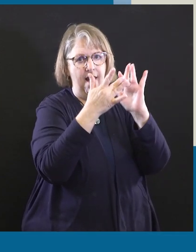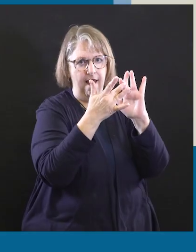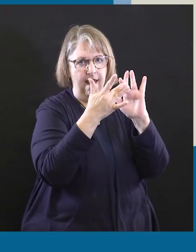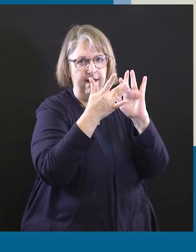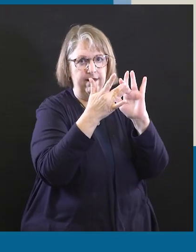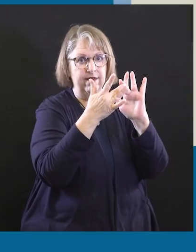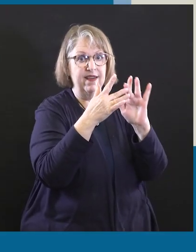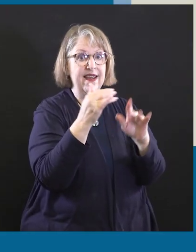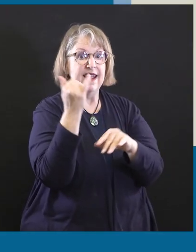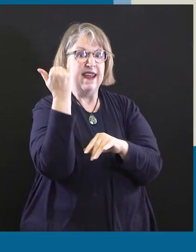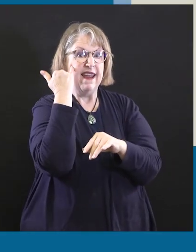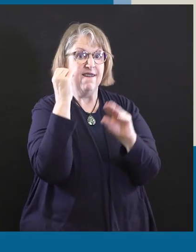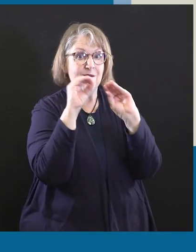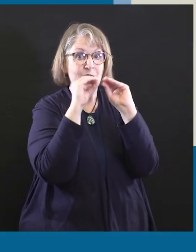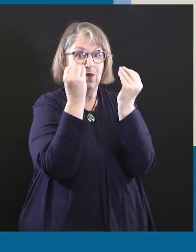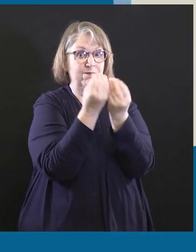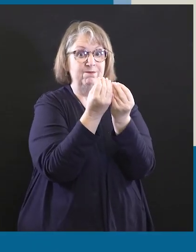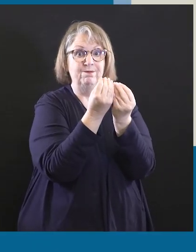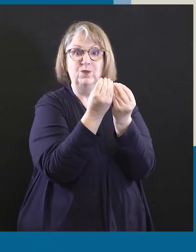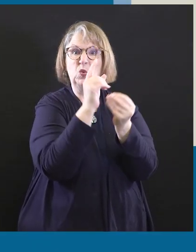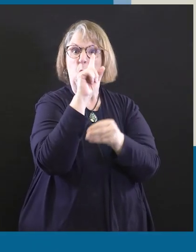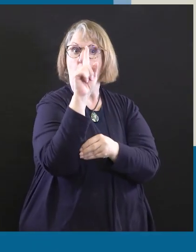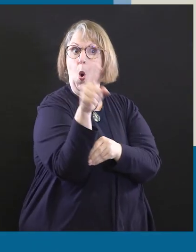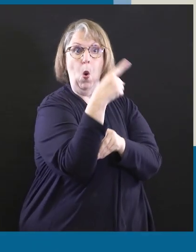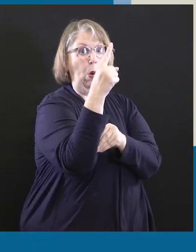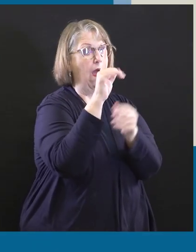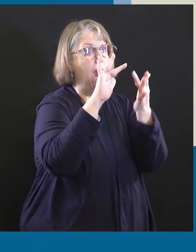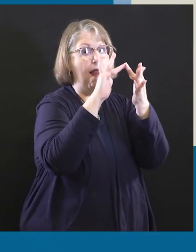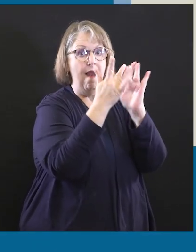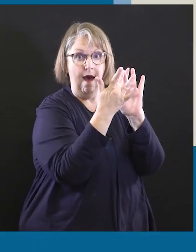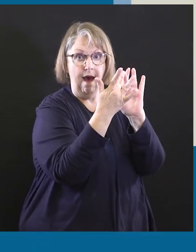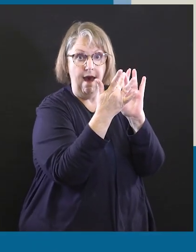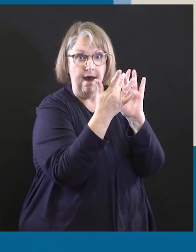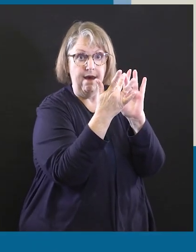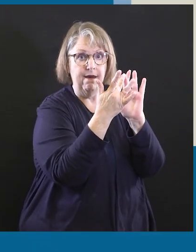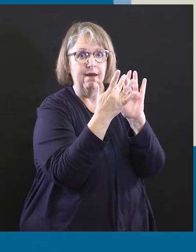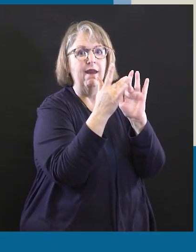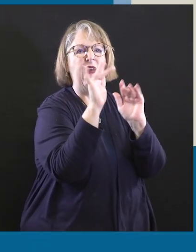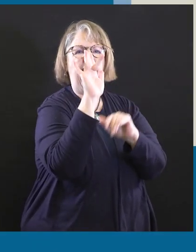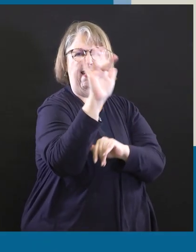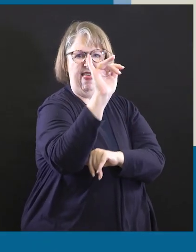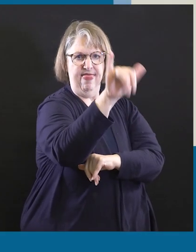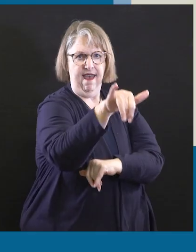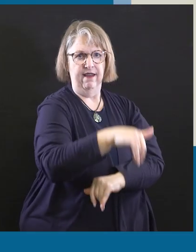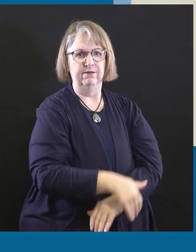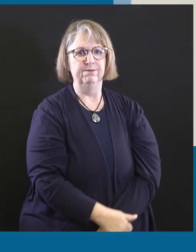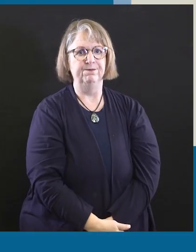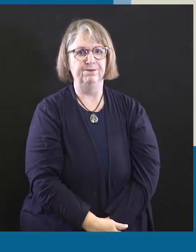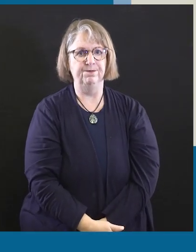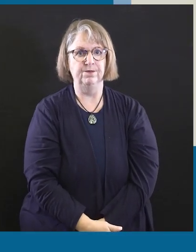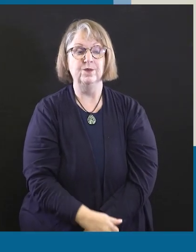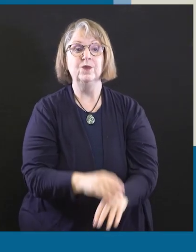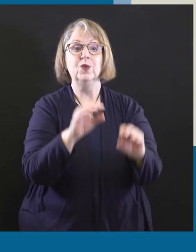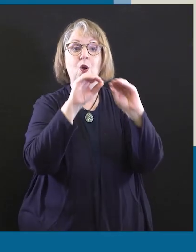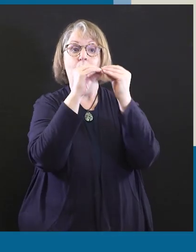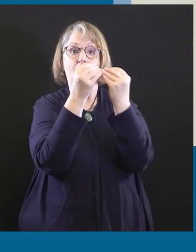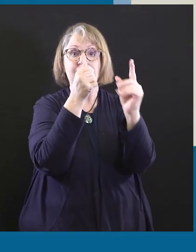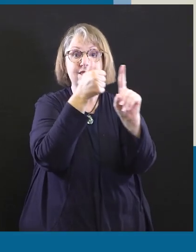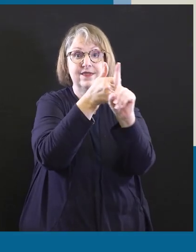or if it's virtual. If the organization is only online, then click that.